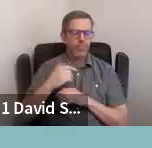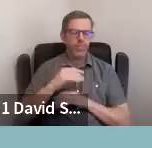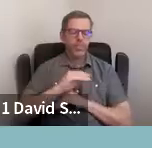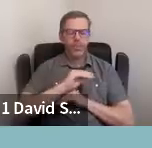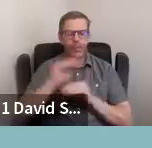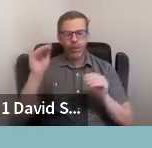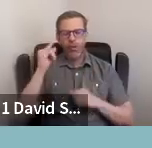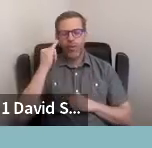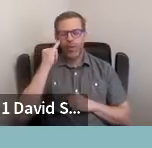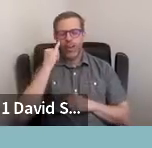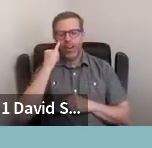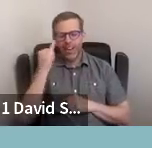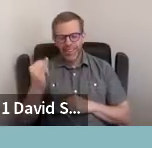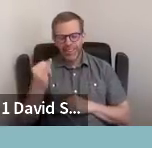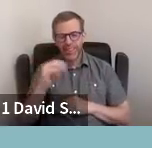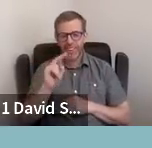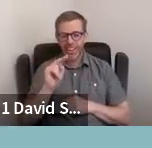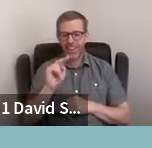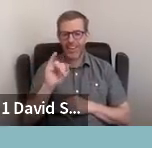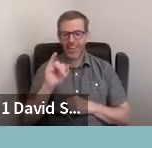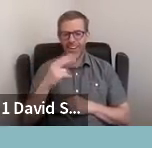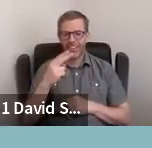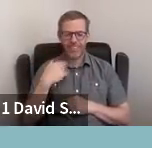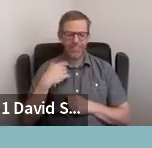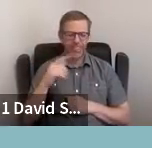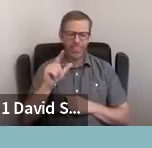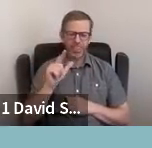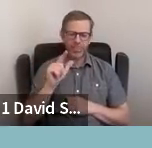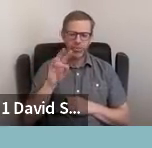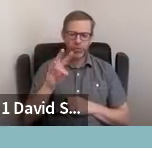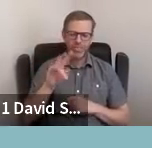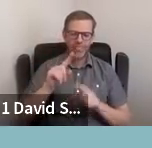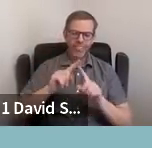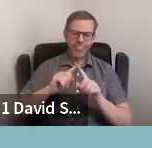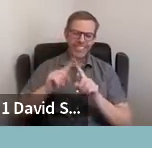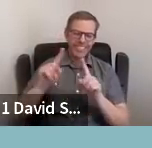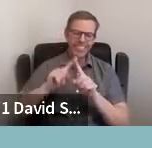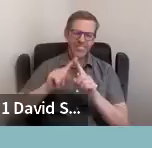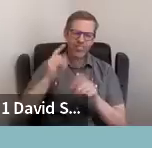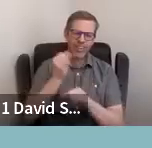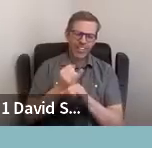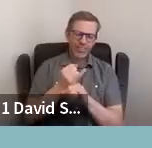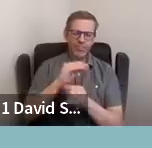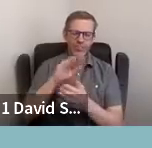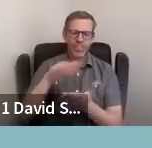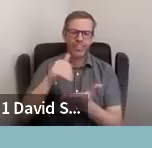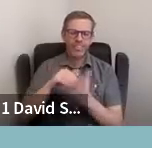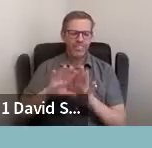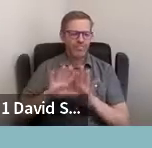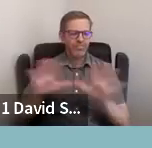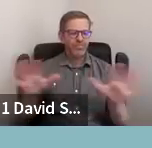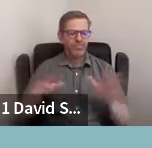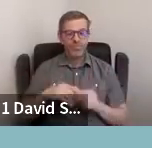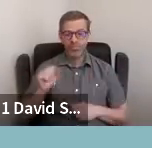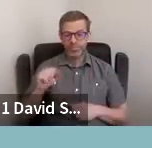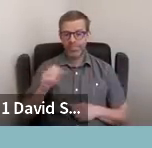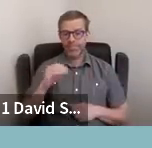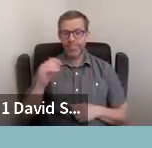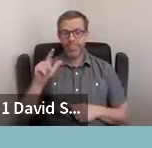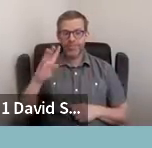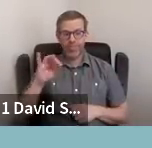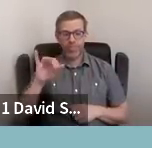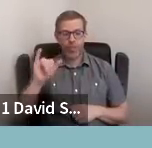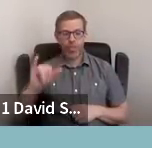the National Institutes of Health was comprised of 27 different institutes and centers. That's right. And 24 of those institutes